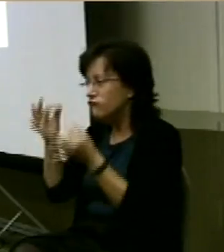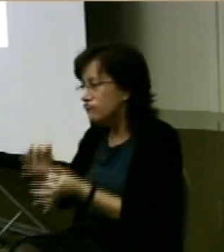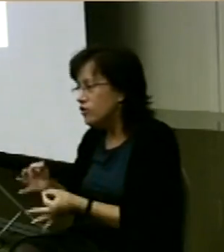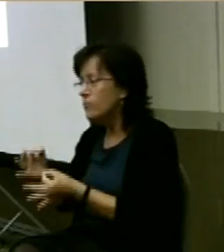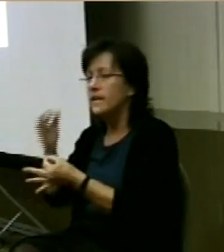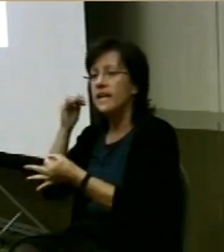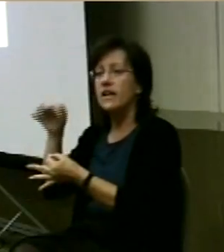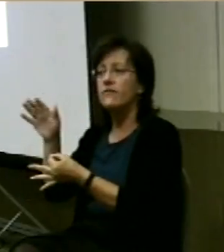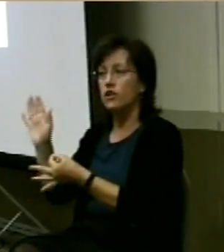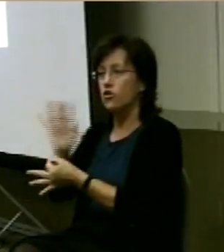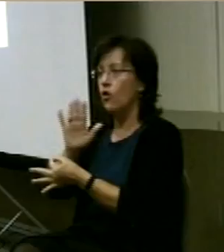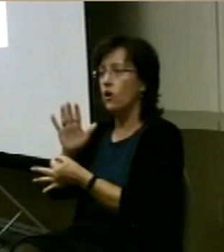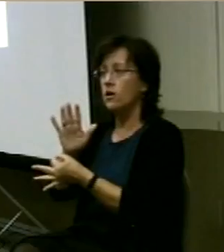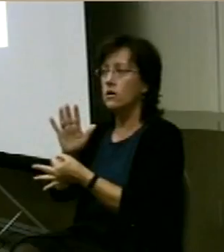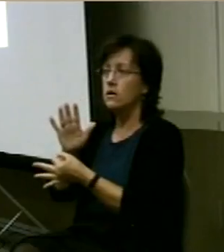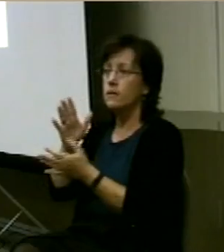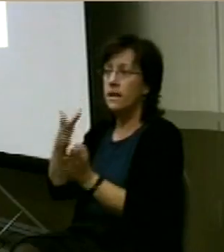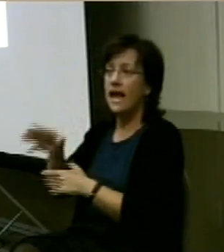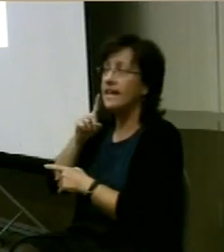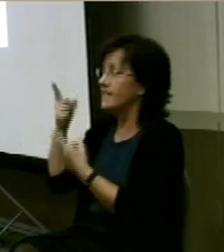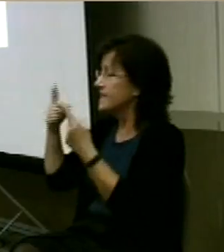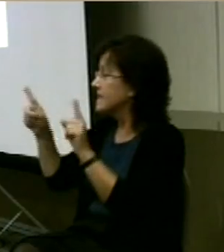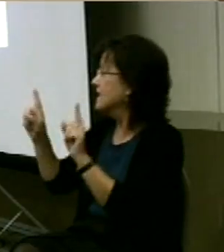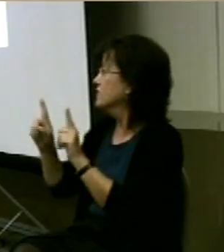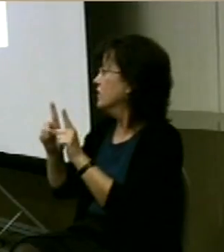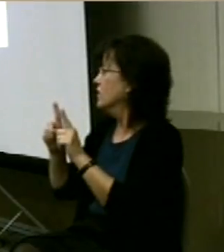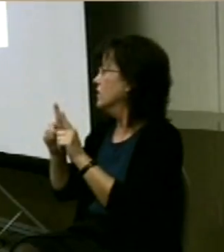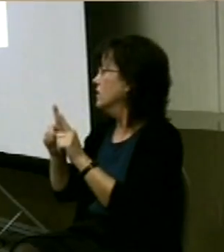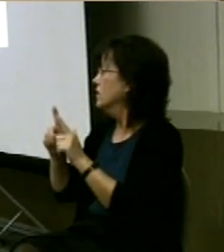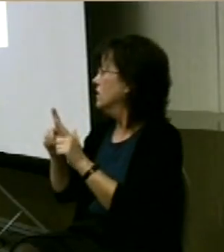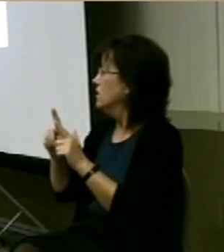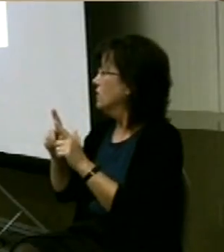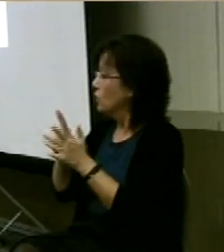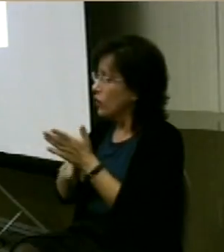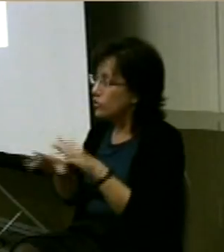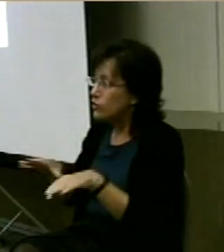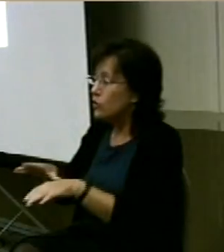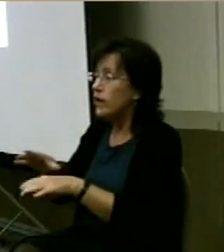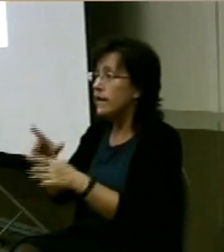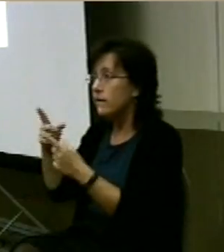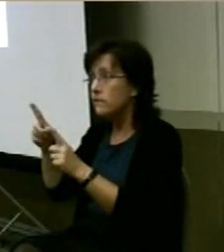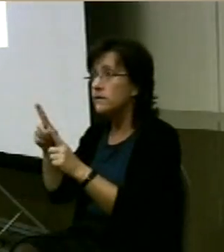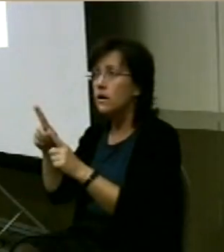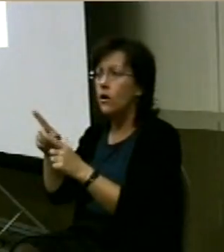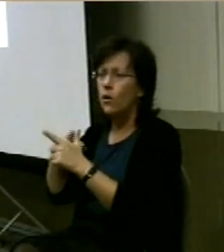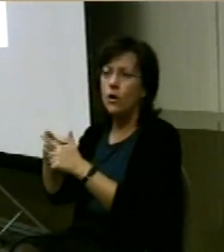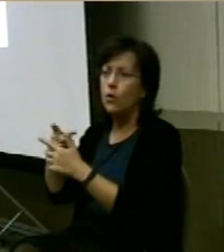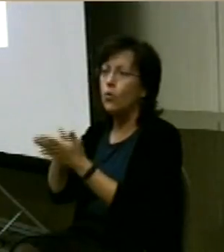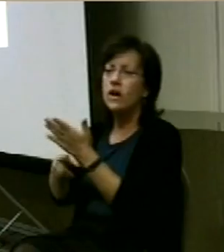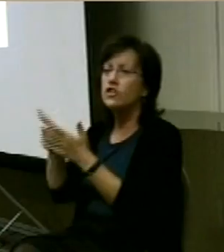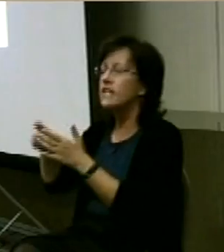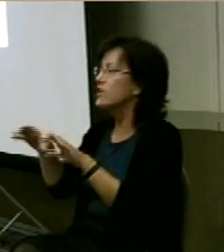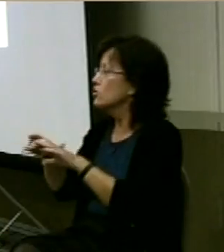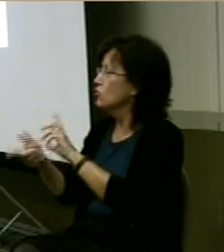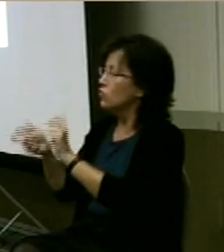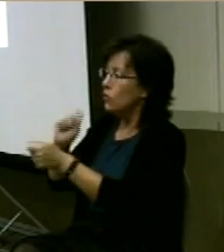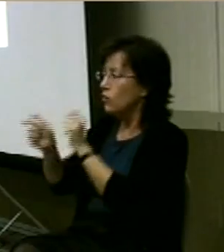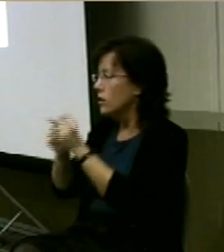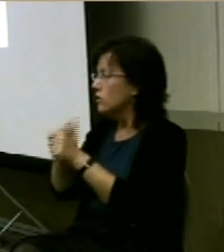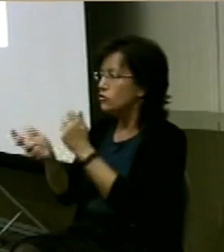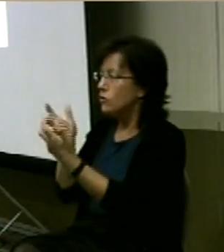your interventions are being successful, or then how to revamp those interventions to match the need of your